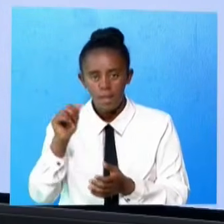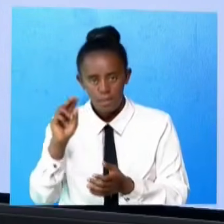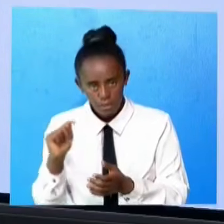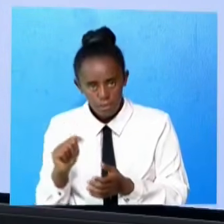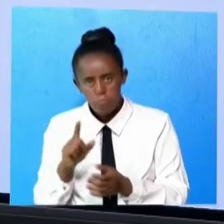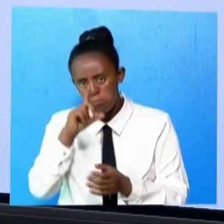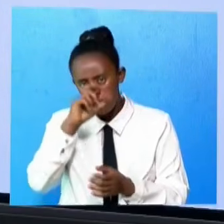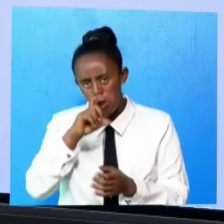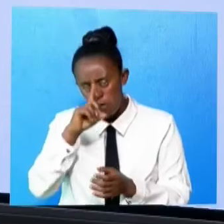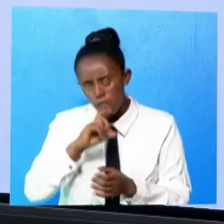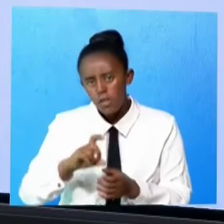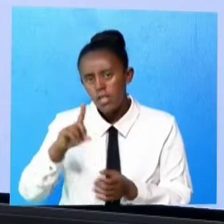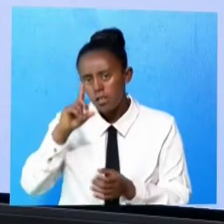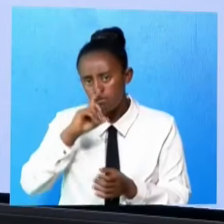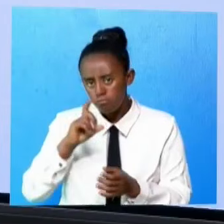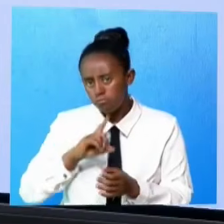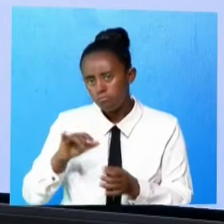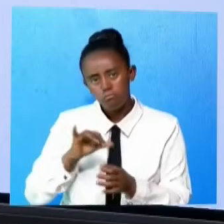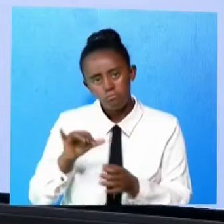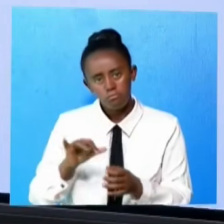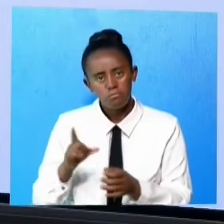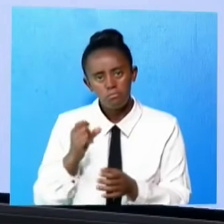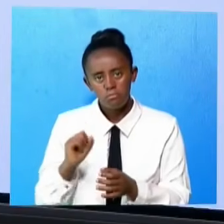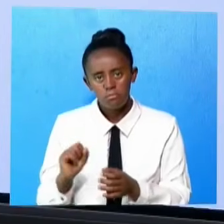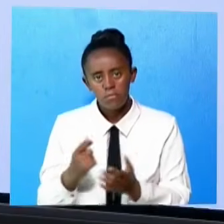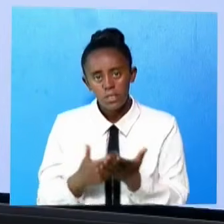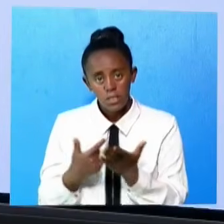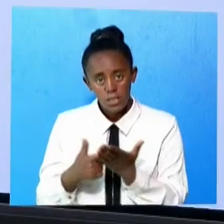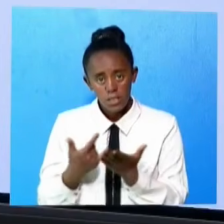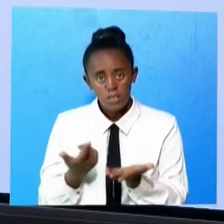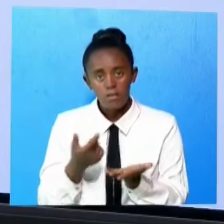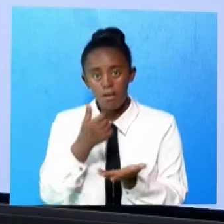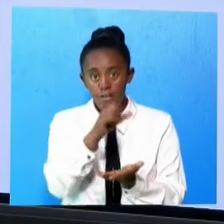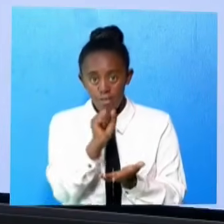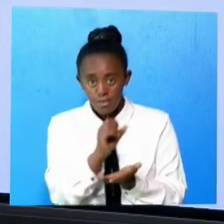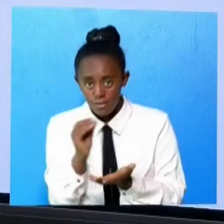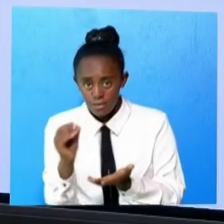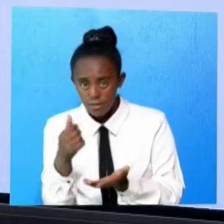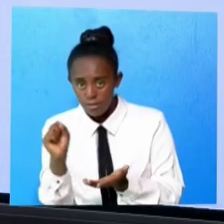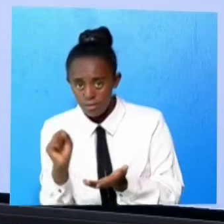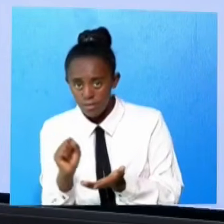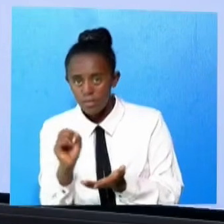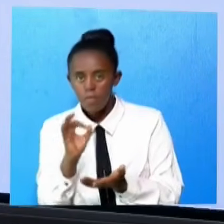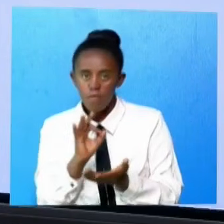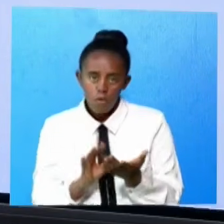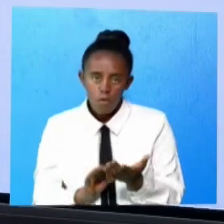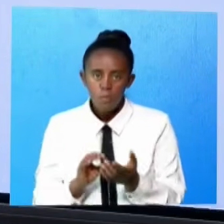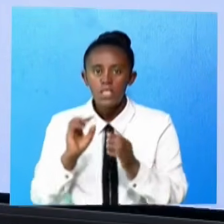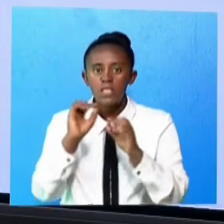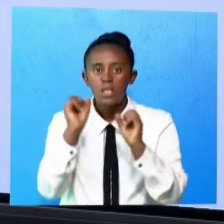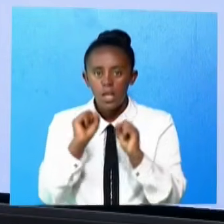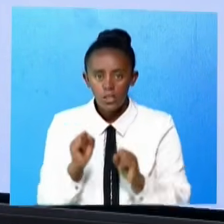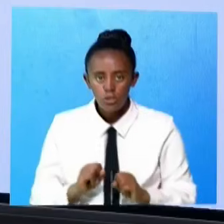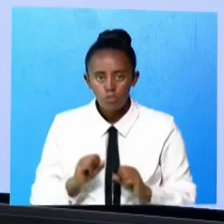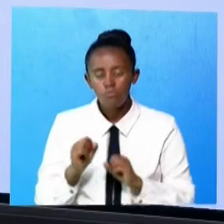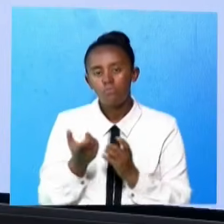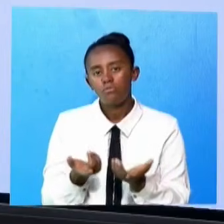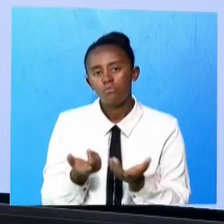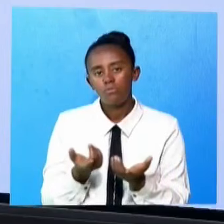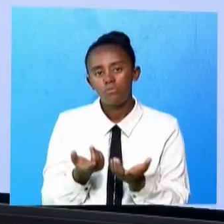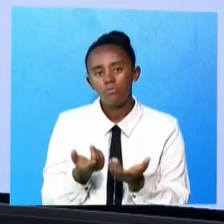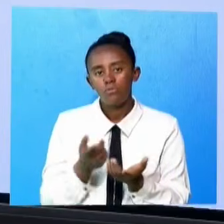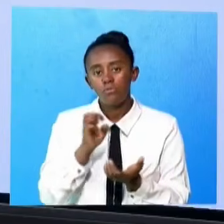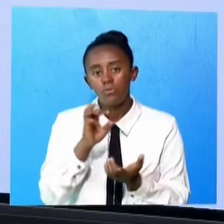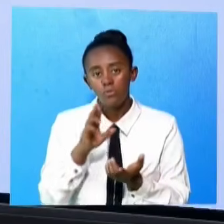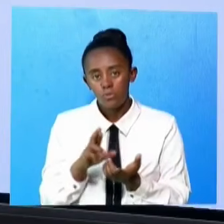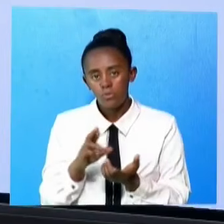that's clever, clever, clever, etc. But in such a case, as and just form structures, don't use that as ER.